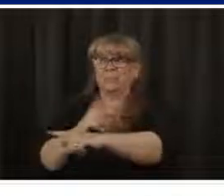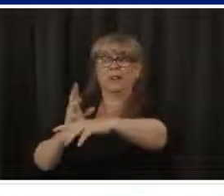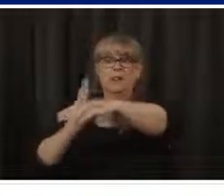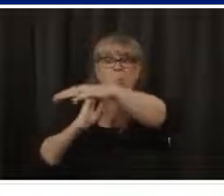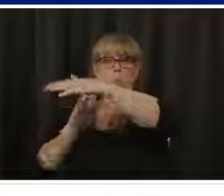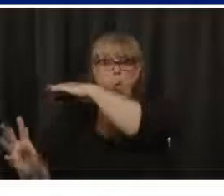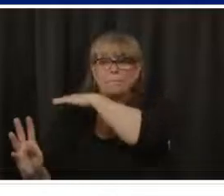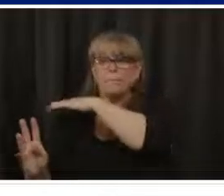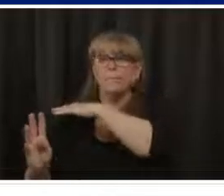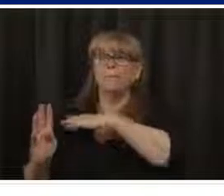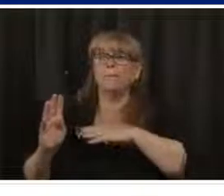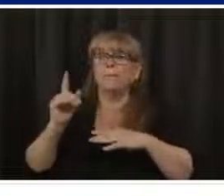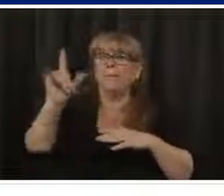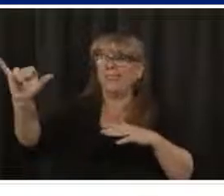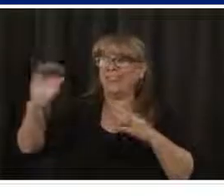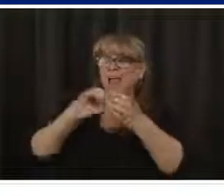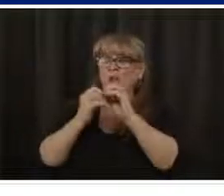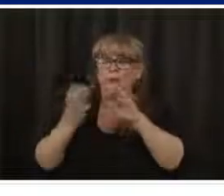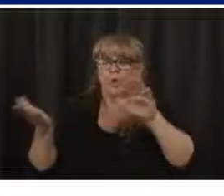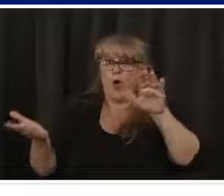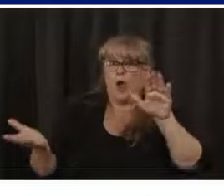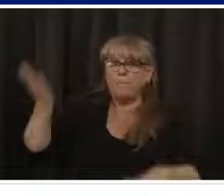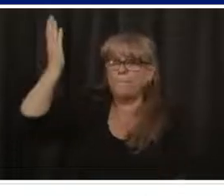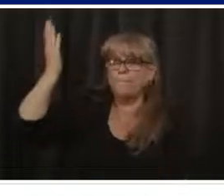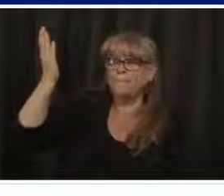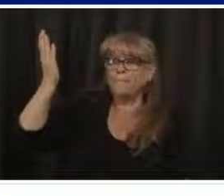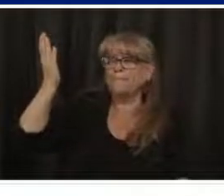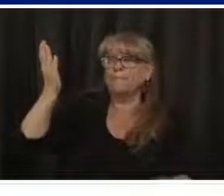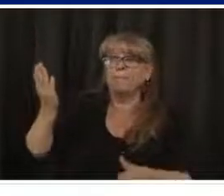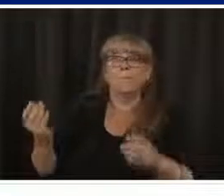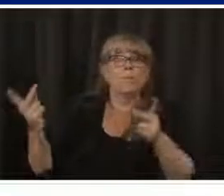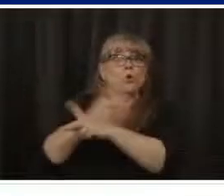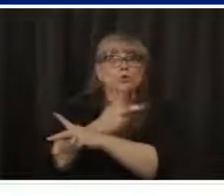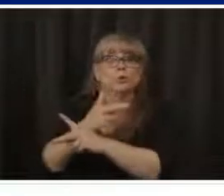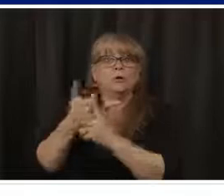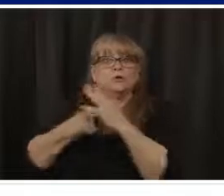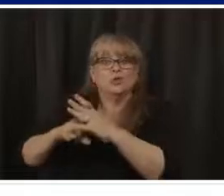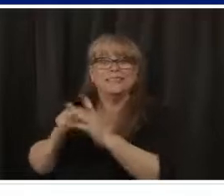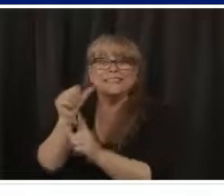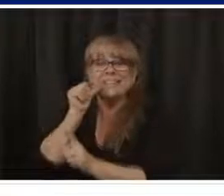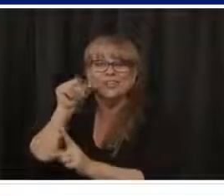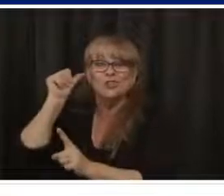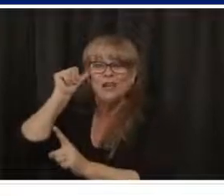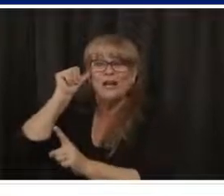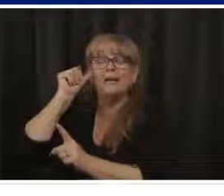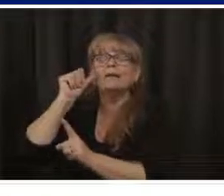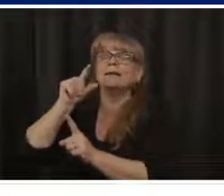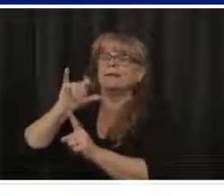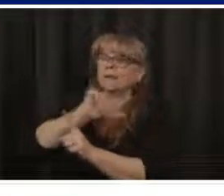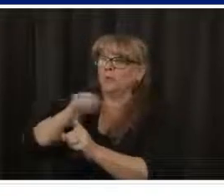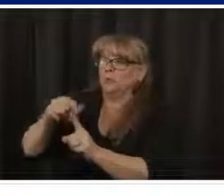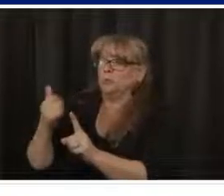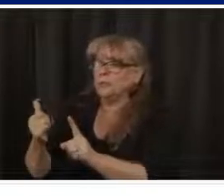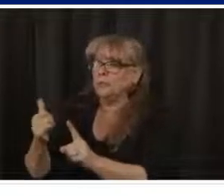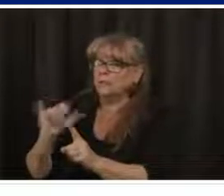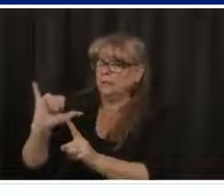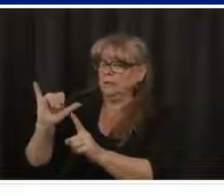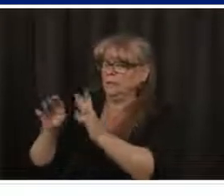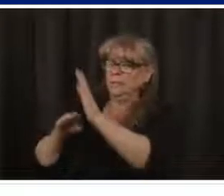in hospitalizations yesterday and then an increase again today. So unfortunately, those numbers are heading in the wrong direction once again. Next